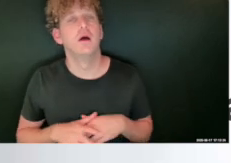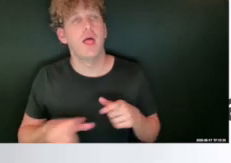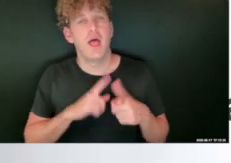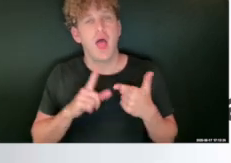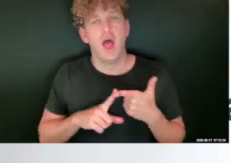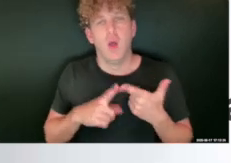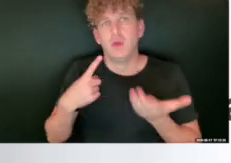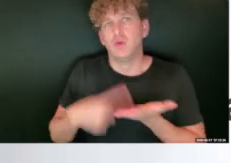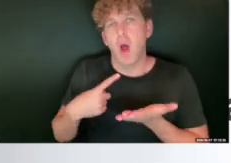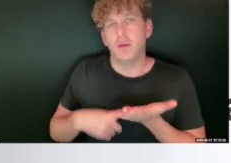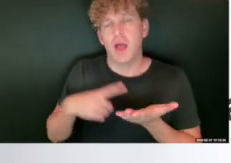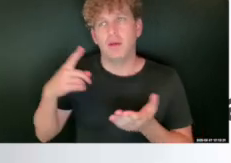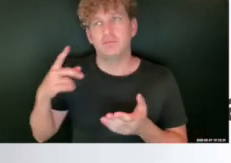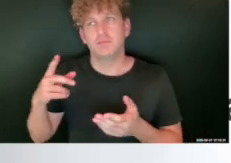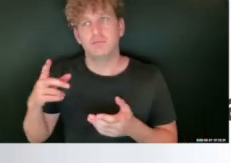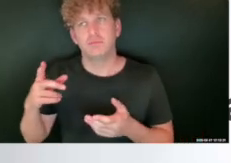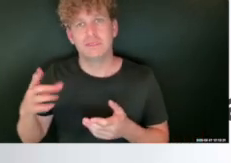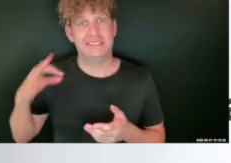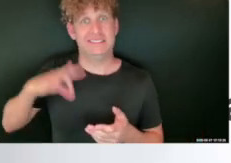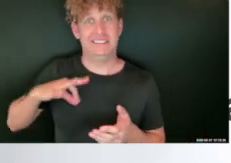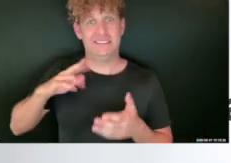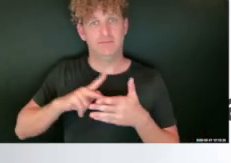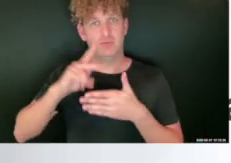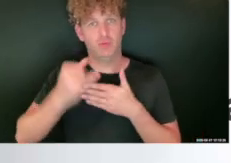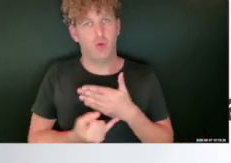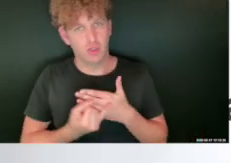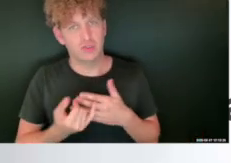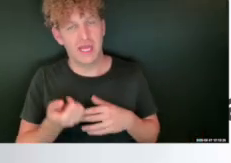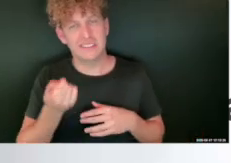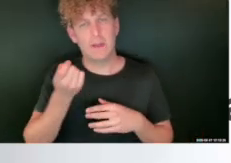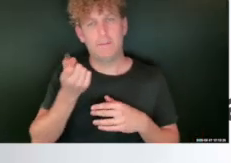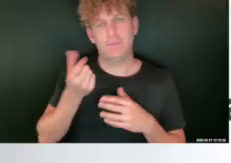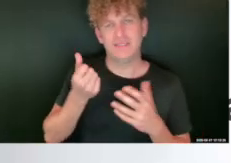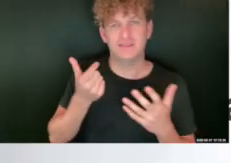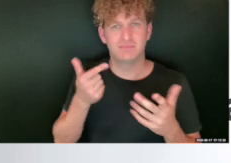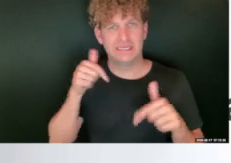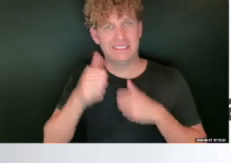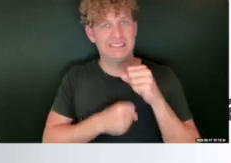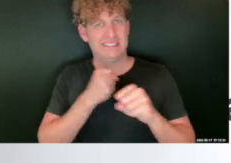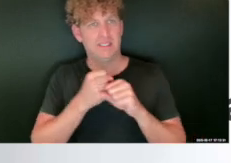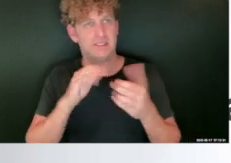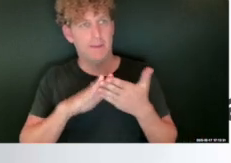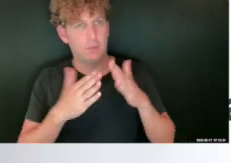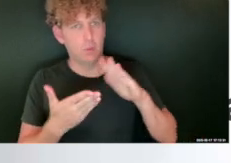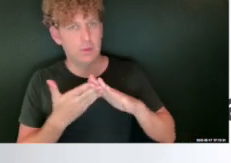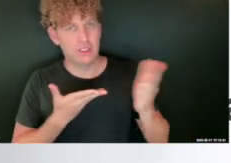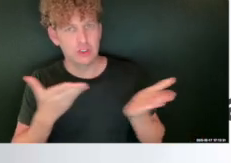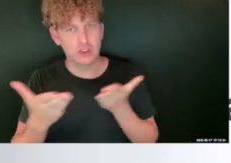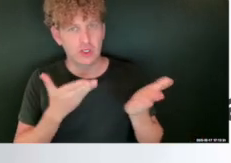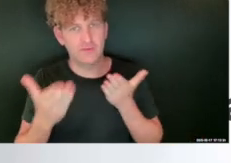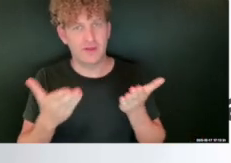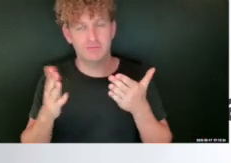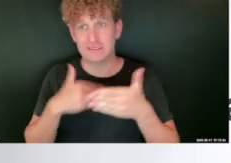budget, so we'll also be sharing a few updates verbally that are different from what's shown on the